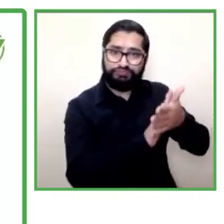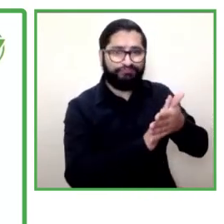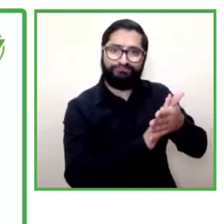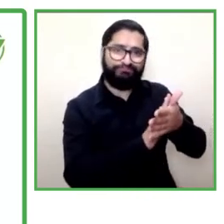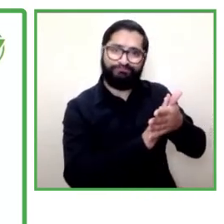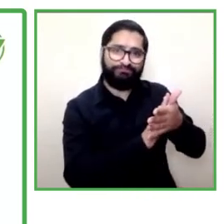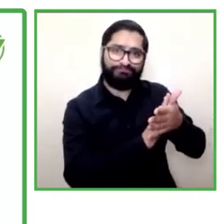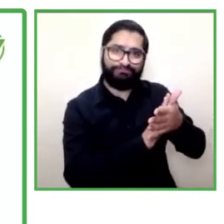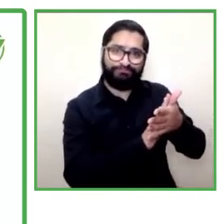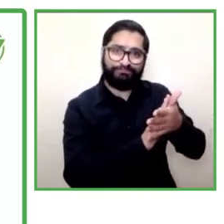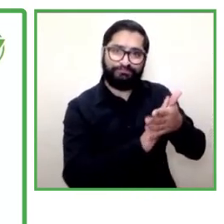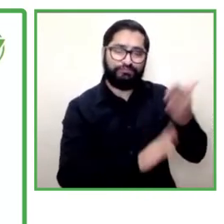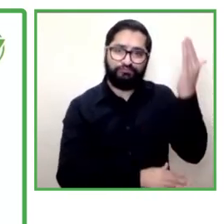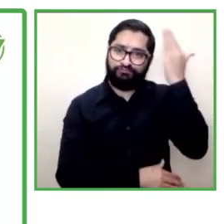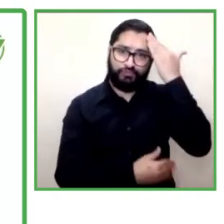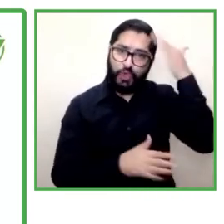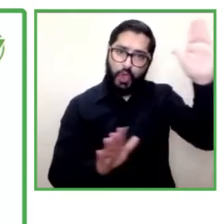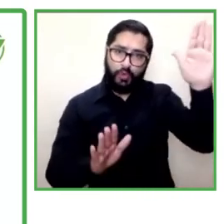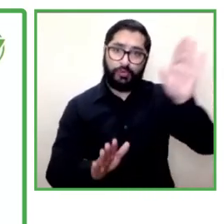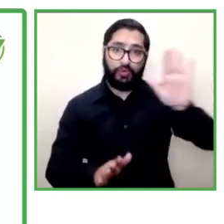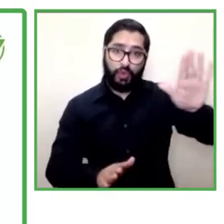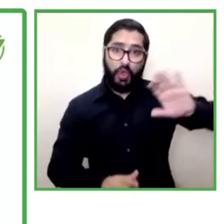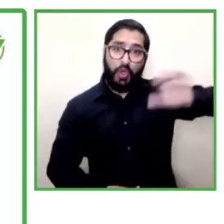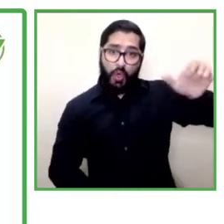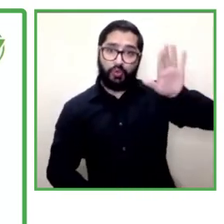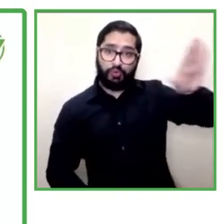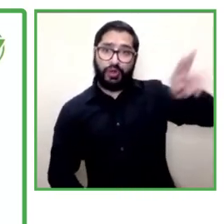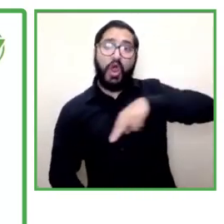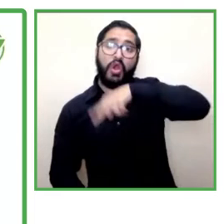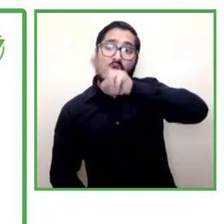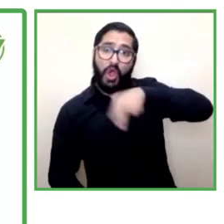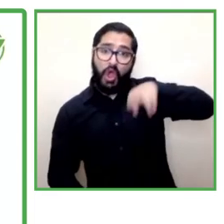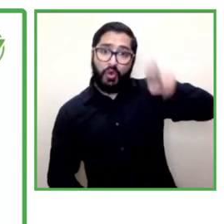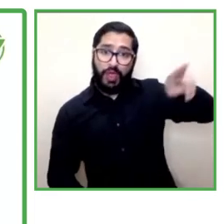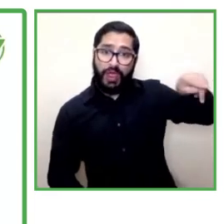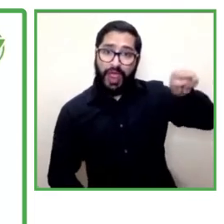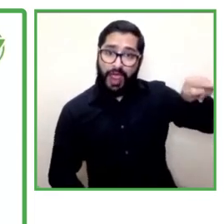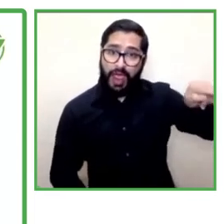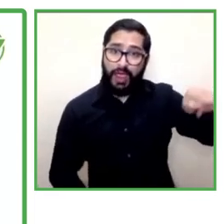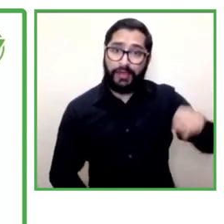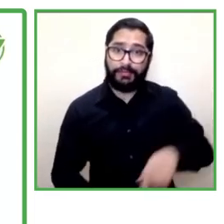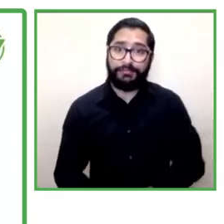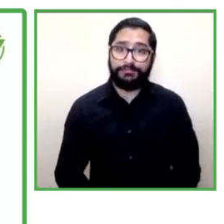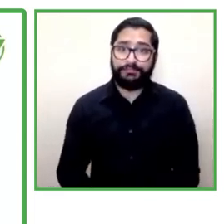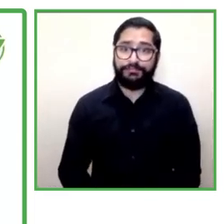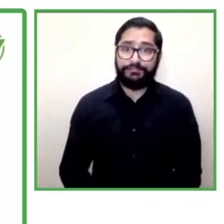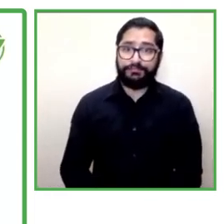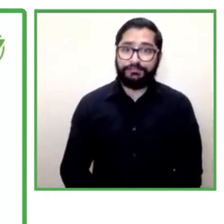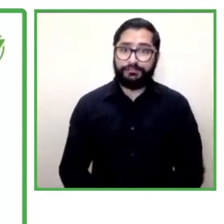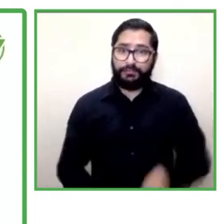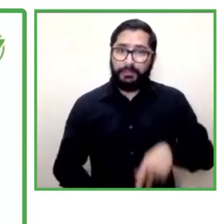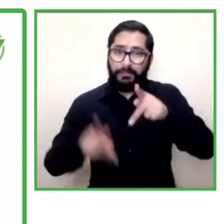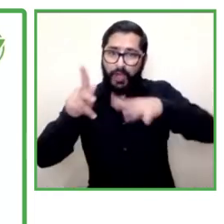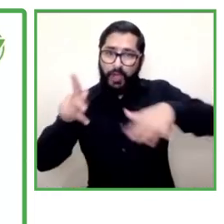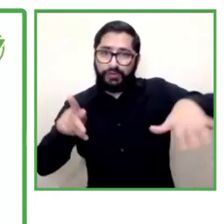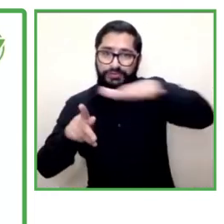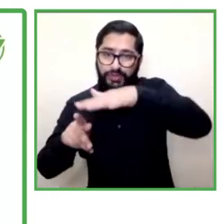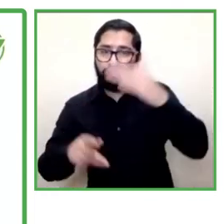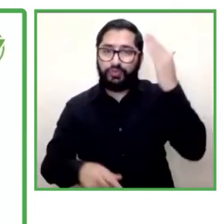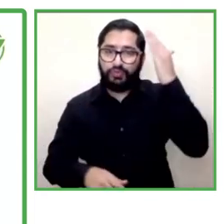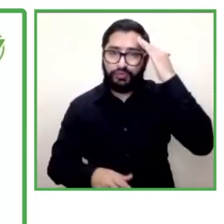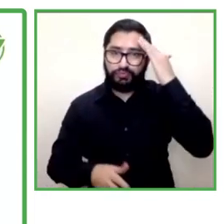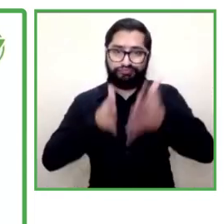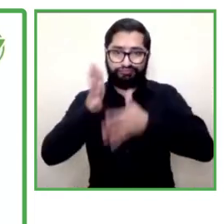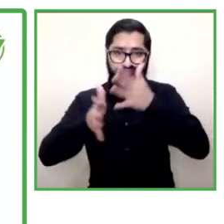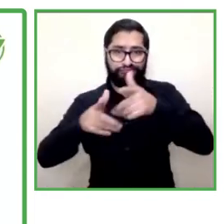children. And in emerging market, that is estimated to be much, much worse, with less than 1 in 10 parents